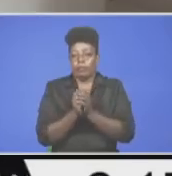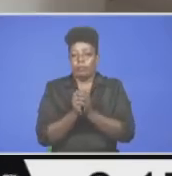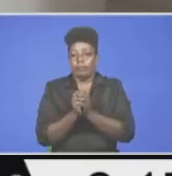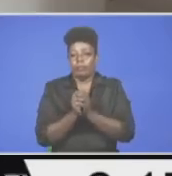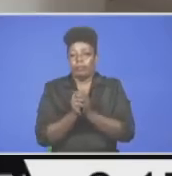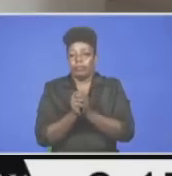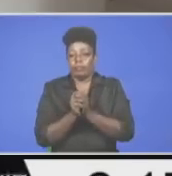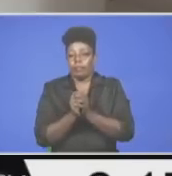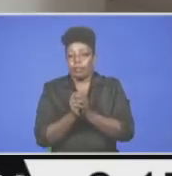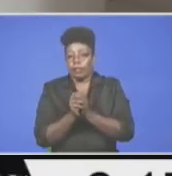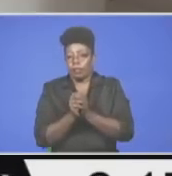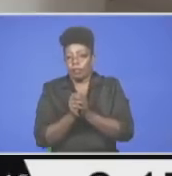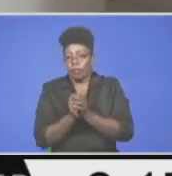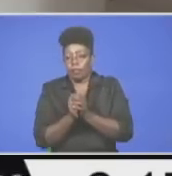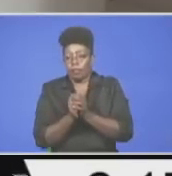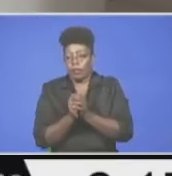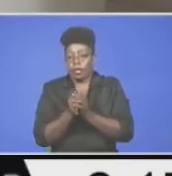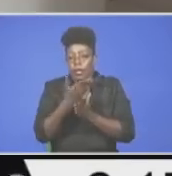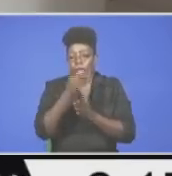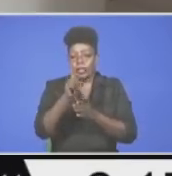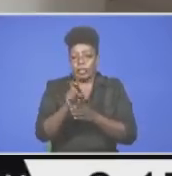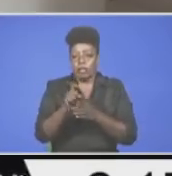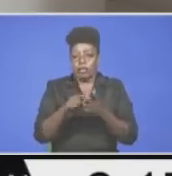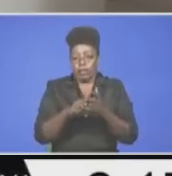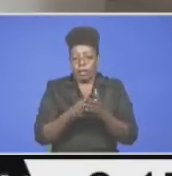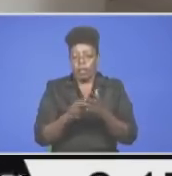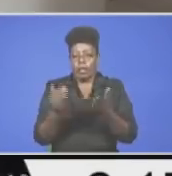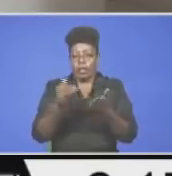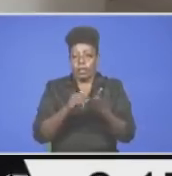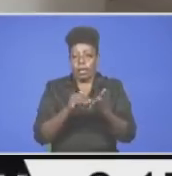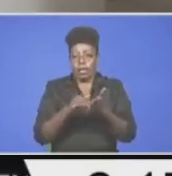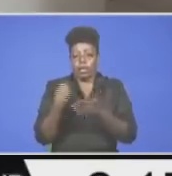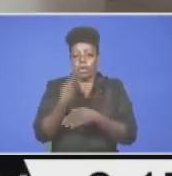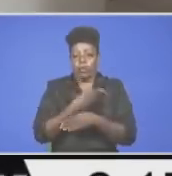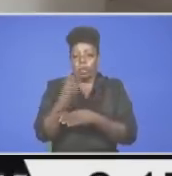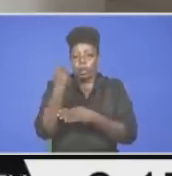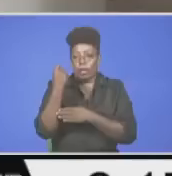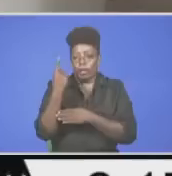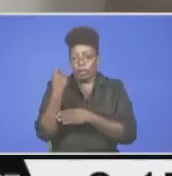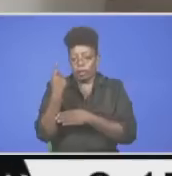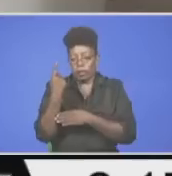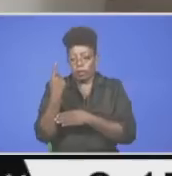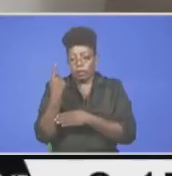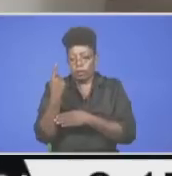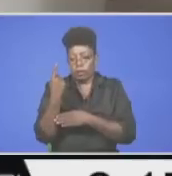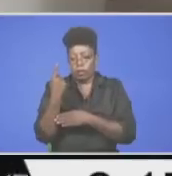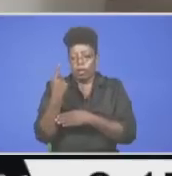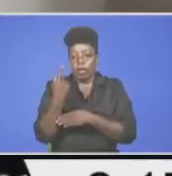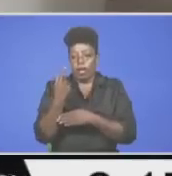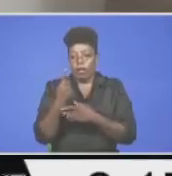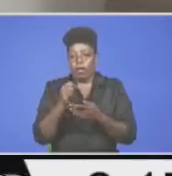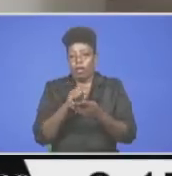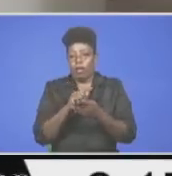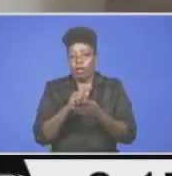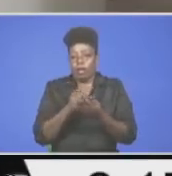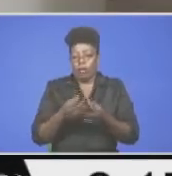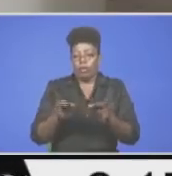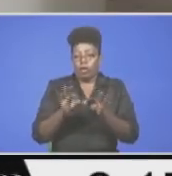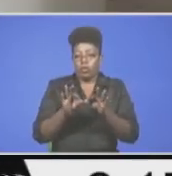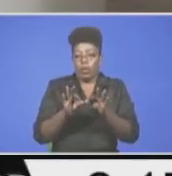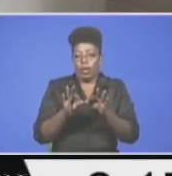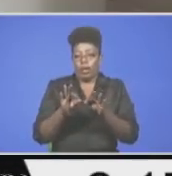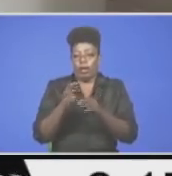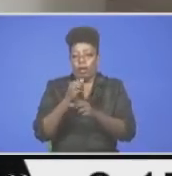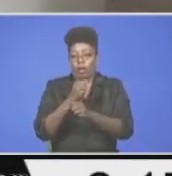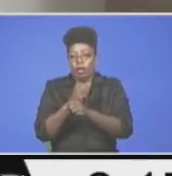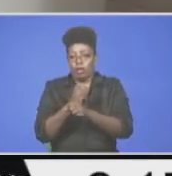that, but that's something that needs to be implemented. Again, the understudy is the most important thing, where employers are supposed